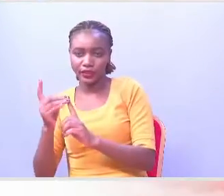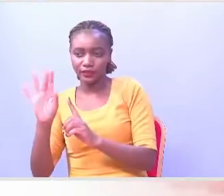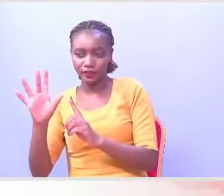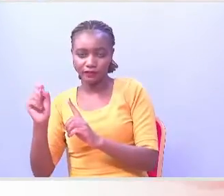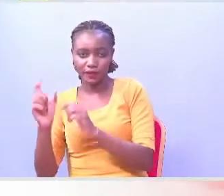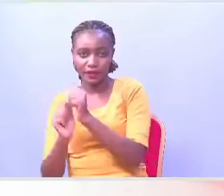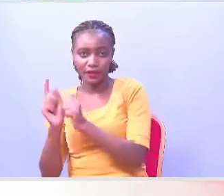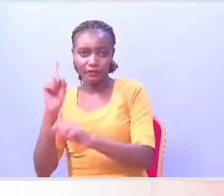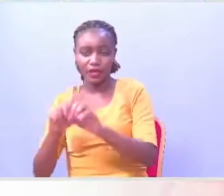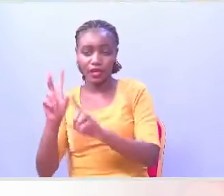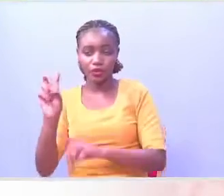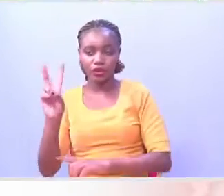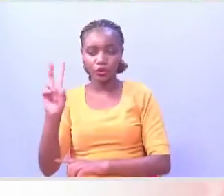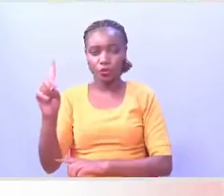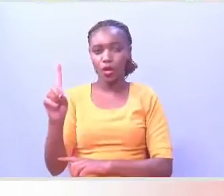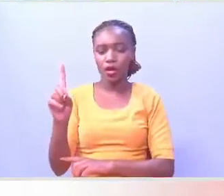5th, 2021.